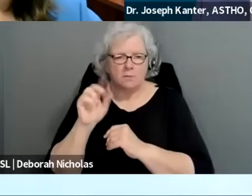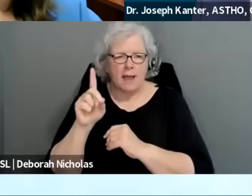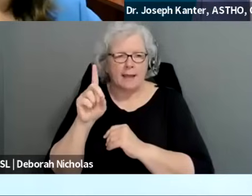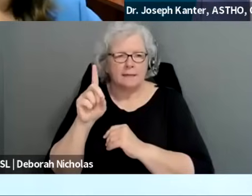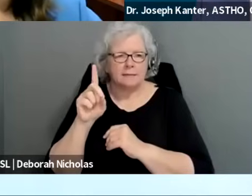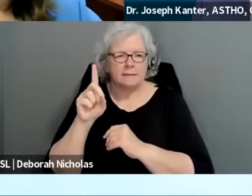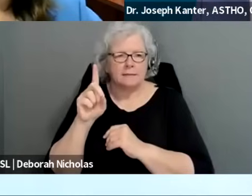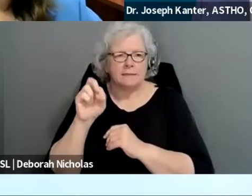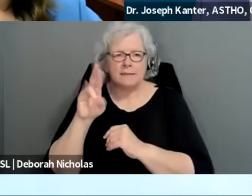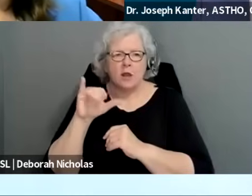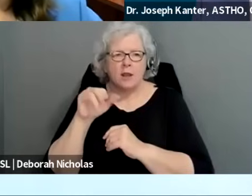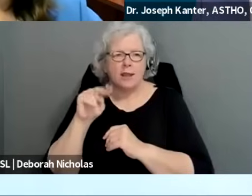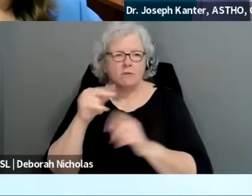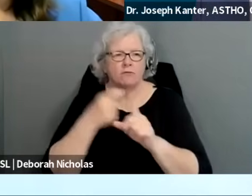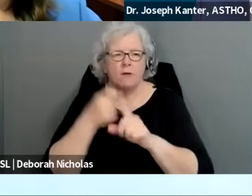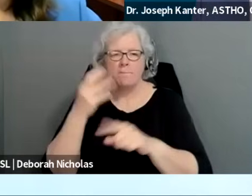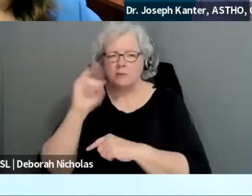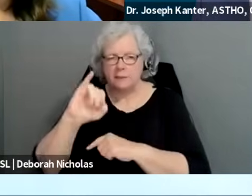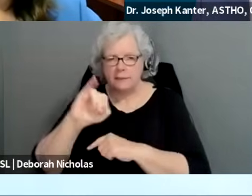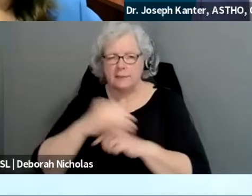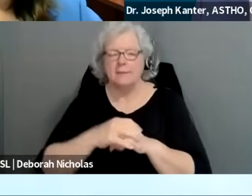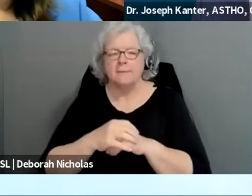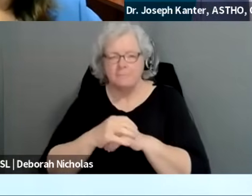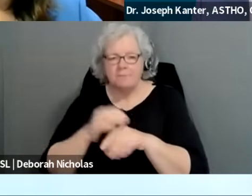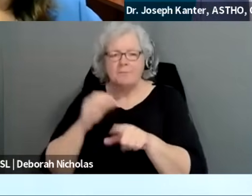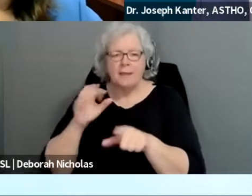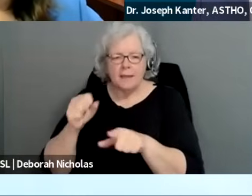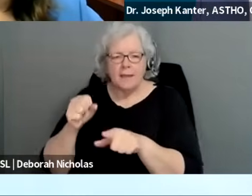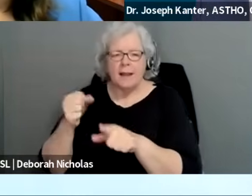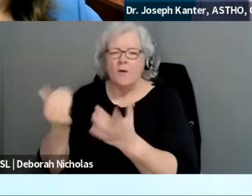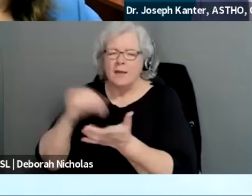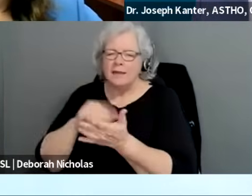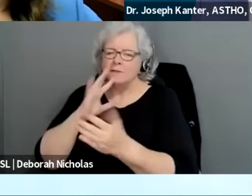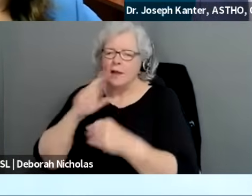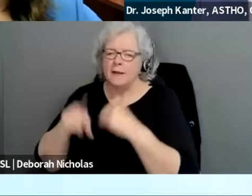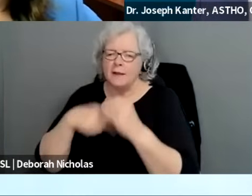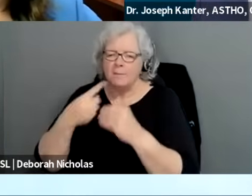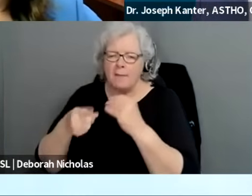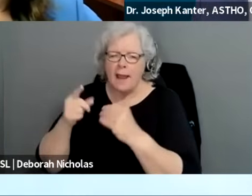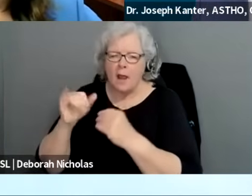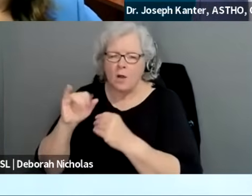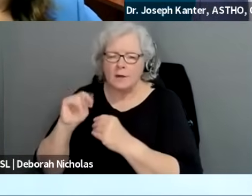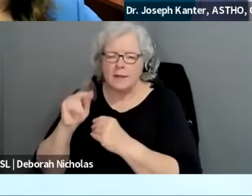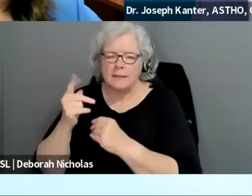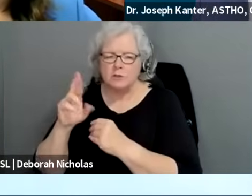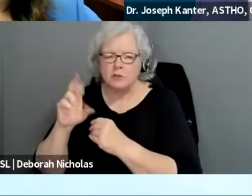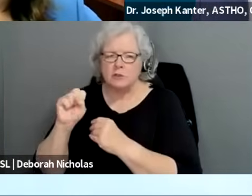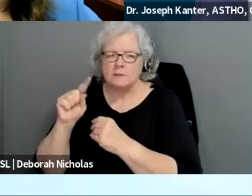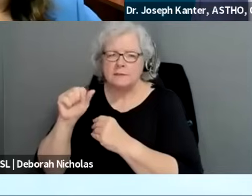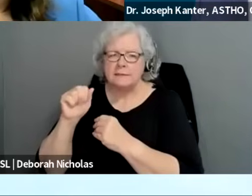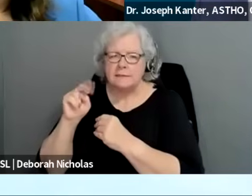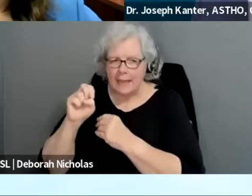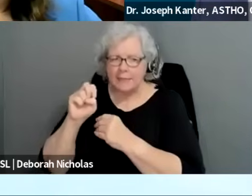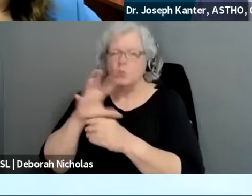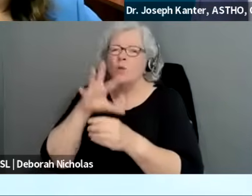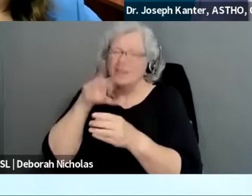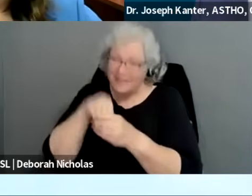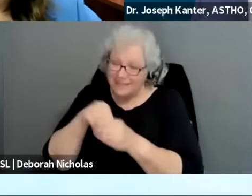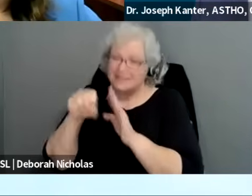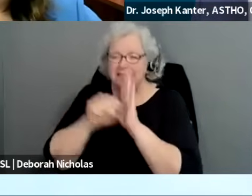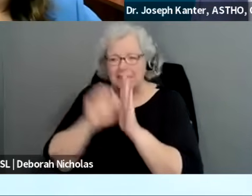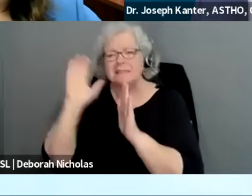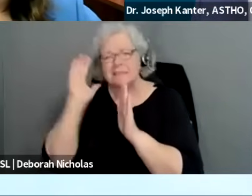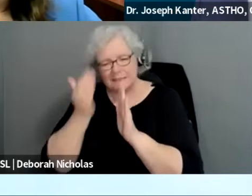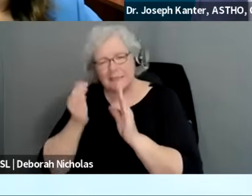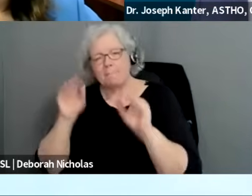Moore regarding interstate movement of cattle, there still does appear to be quite a bit of movement within states